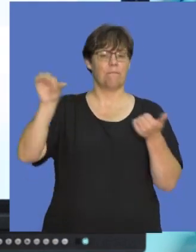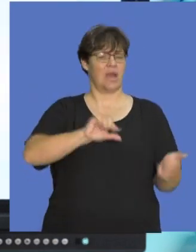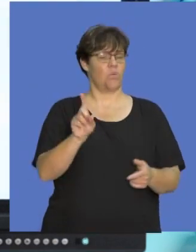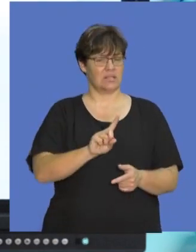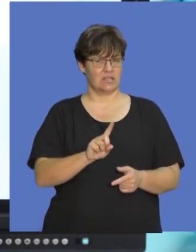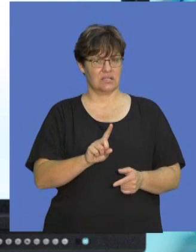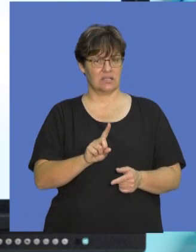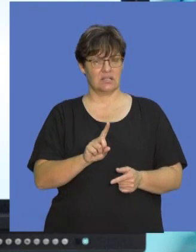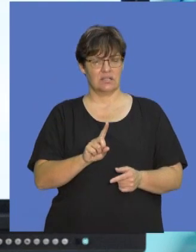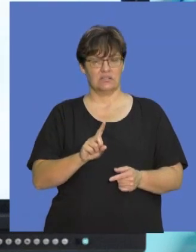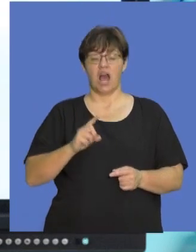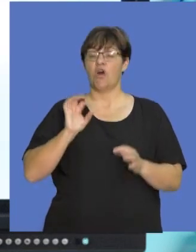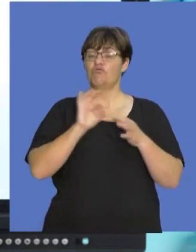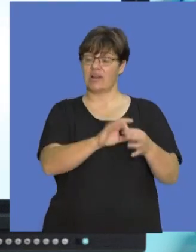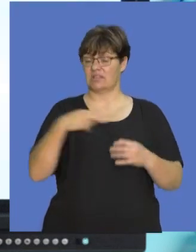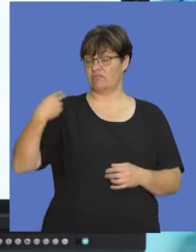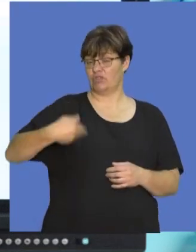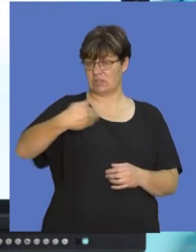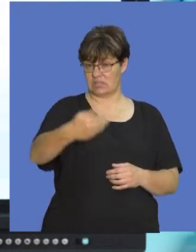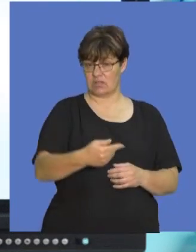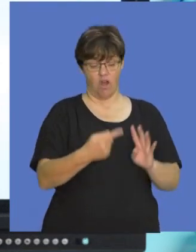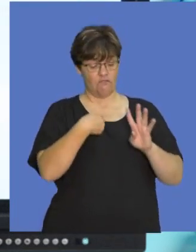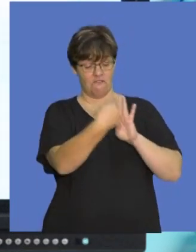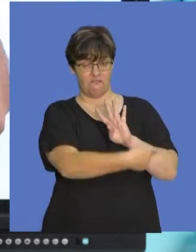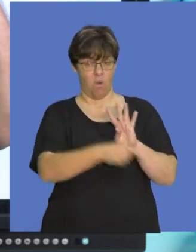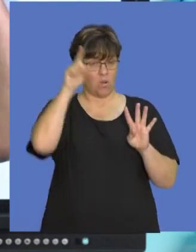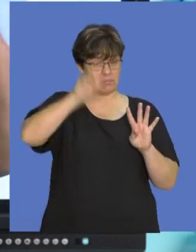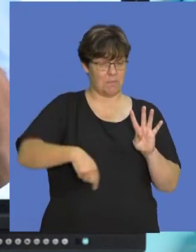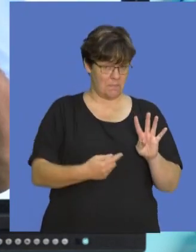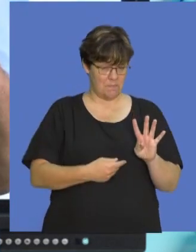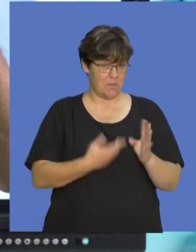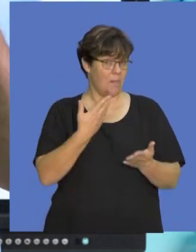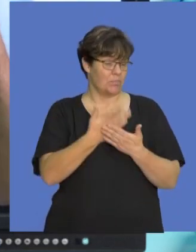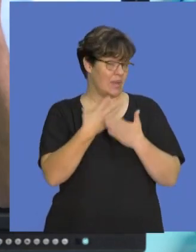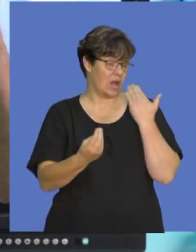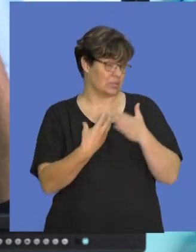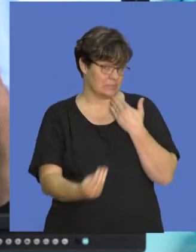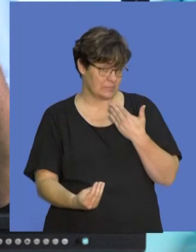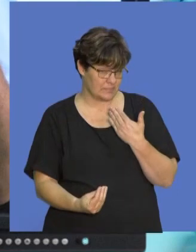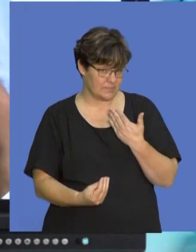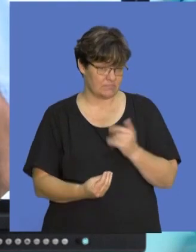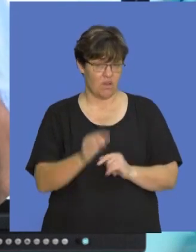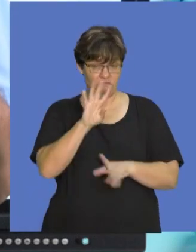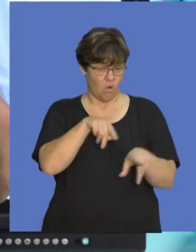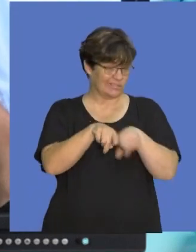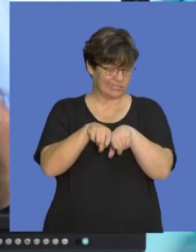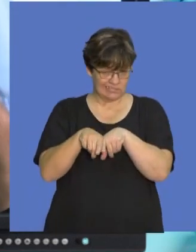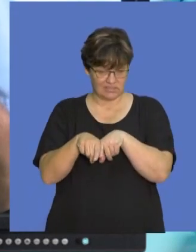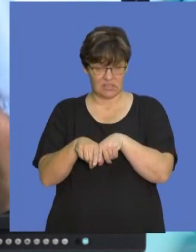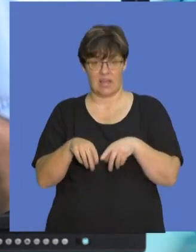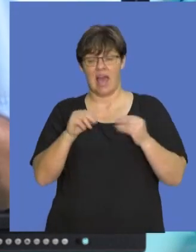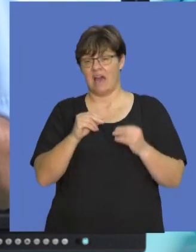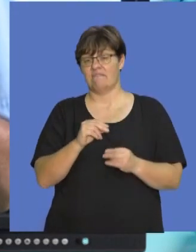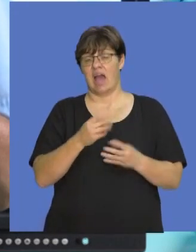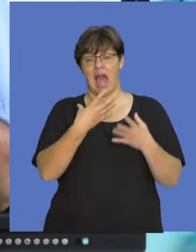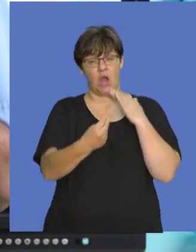So what are we back to? What's our relative frequency? We've got, out of 4 possible outcomes in our 4